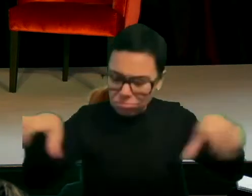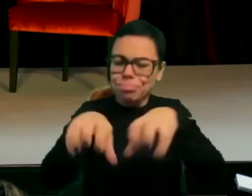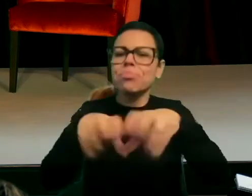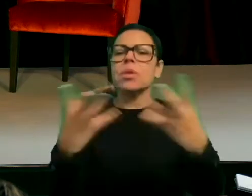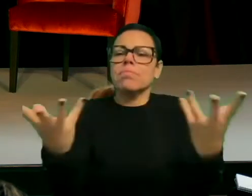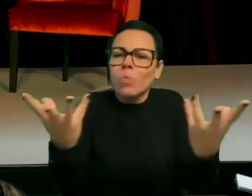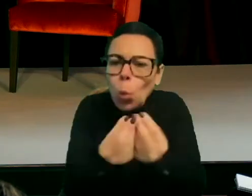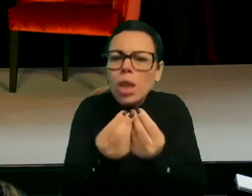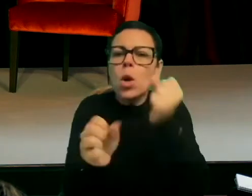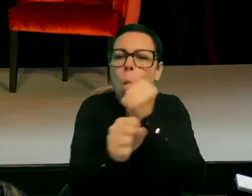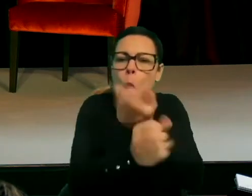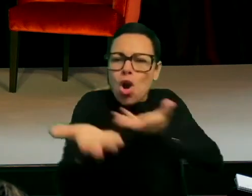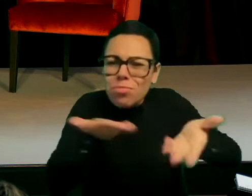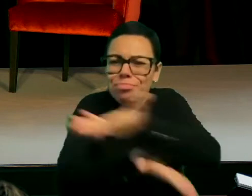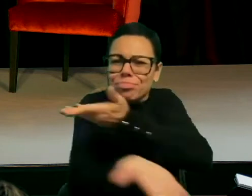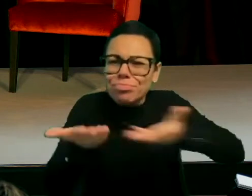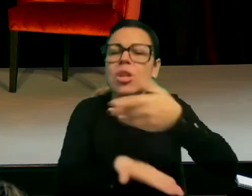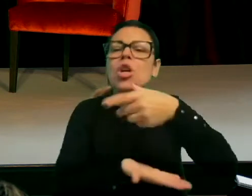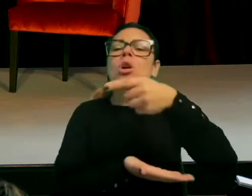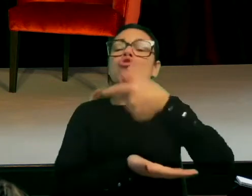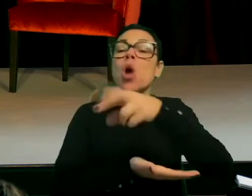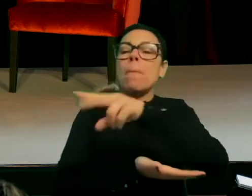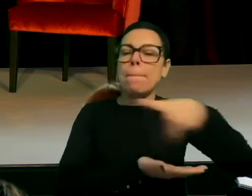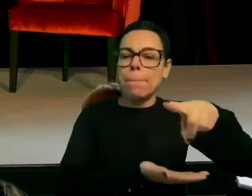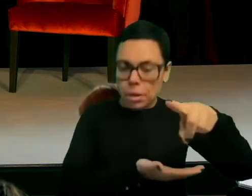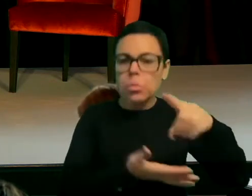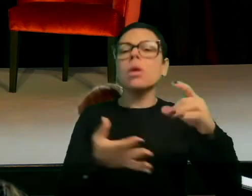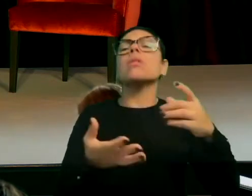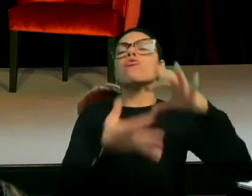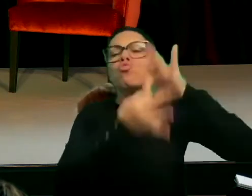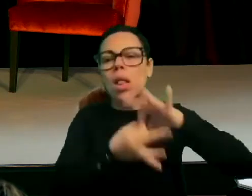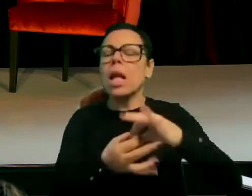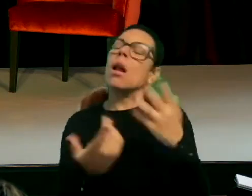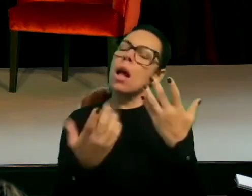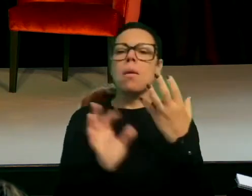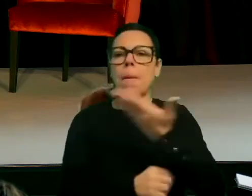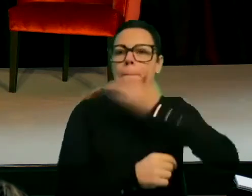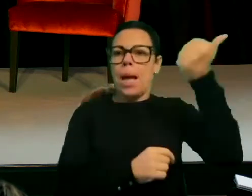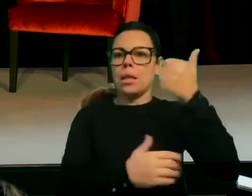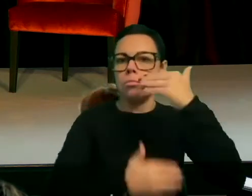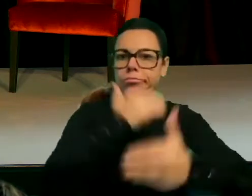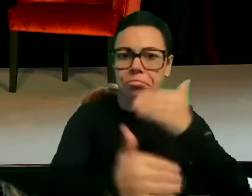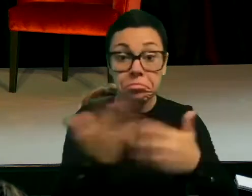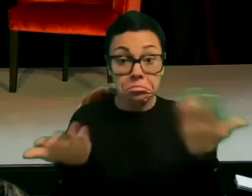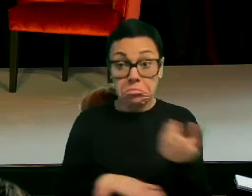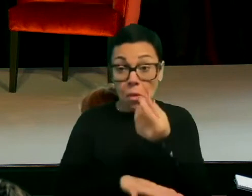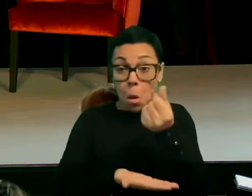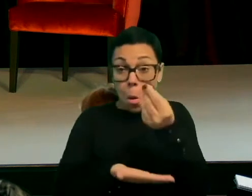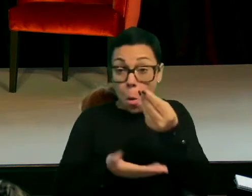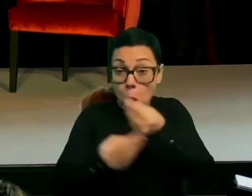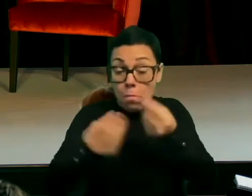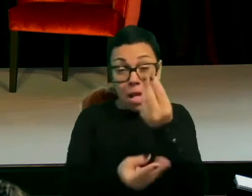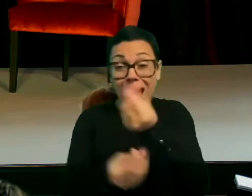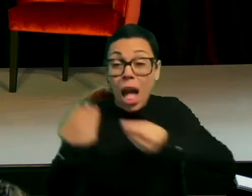this when we jump into the So for the same money, we get better services and create both for the users and